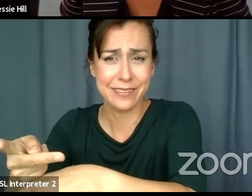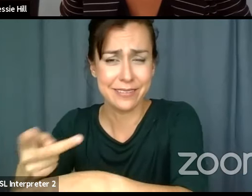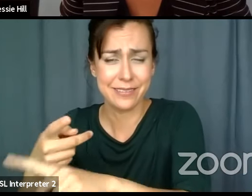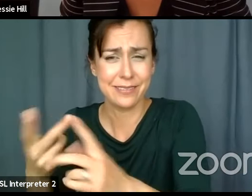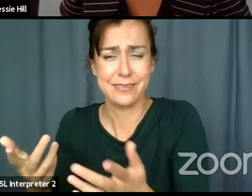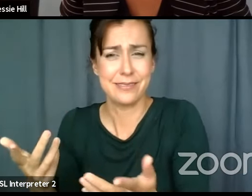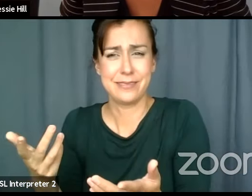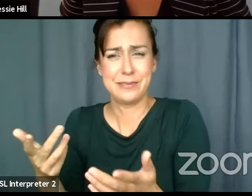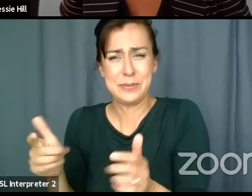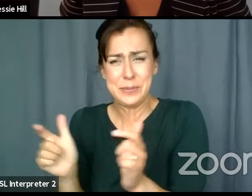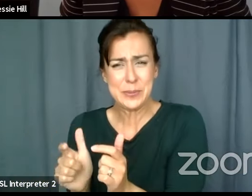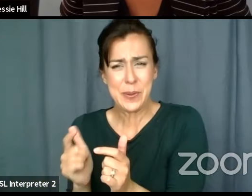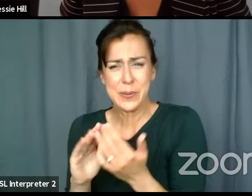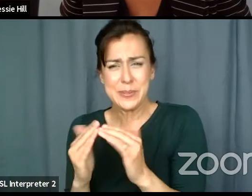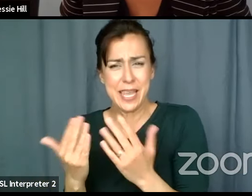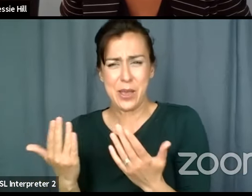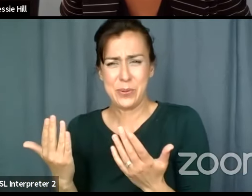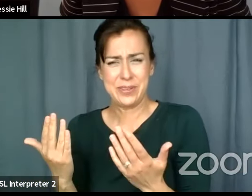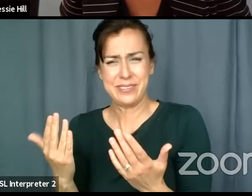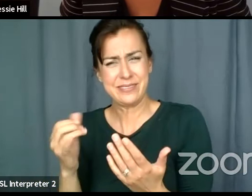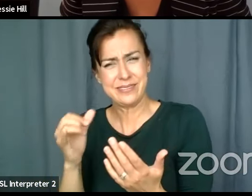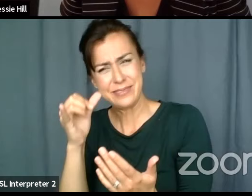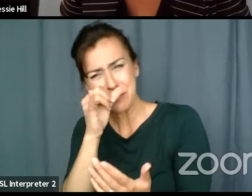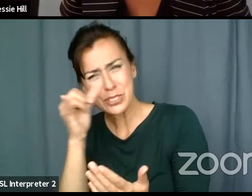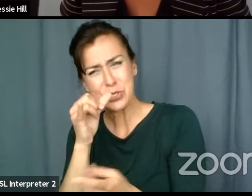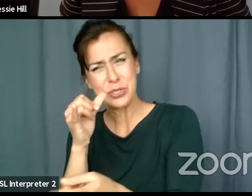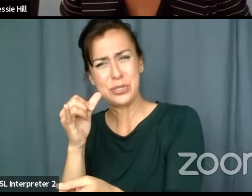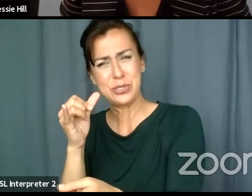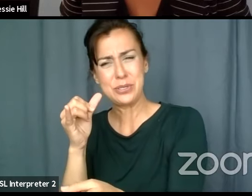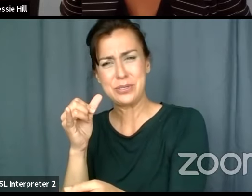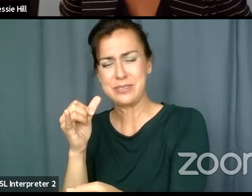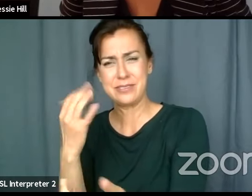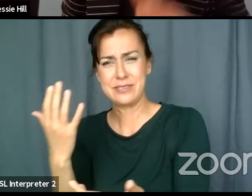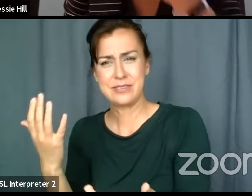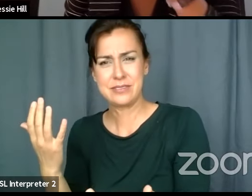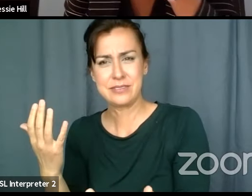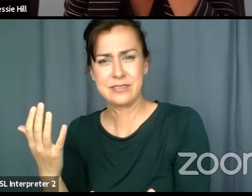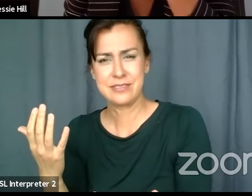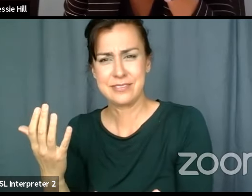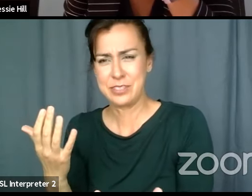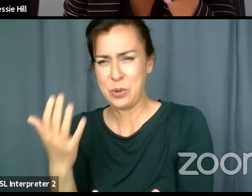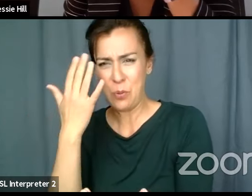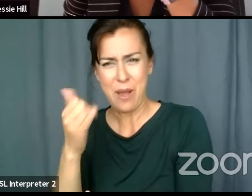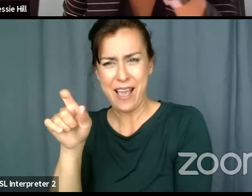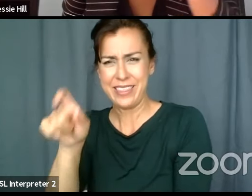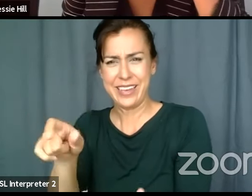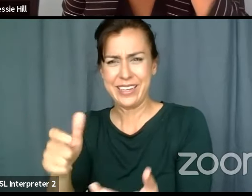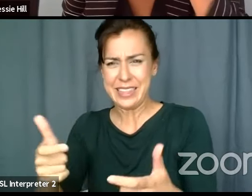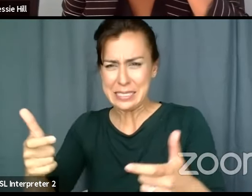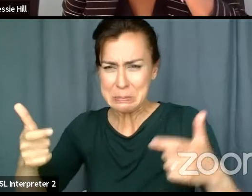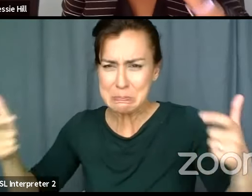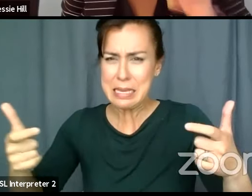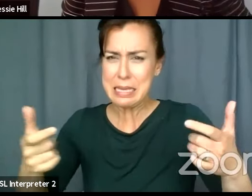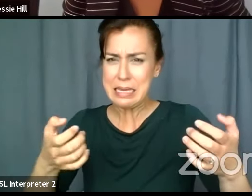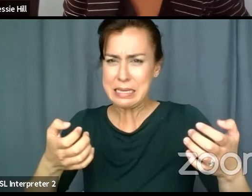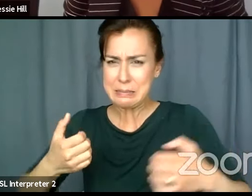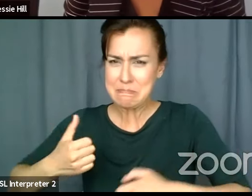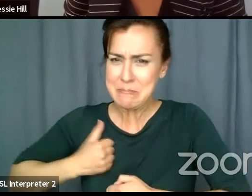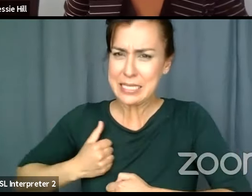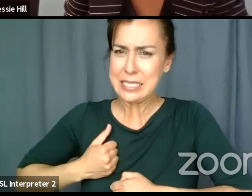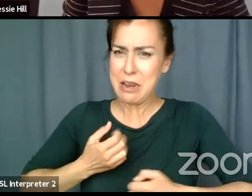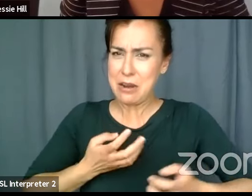And you think about it, you know, how absurd that notion is with this equipment, with regards to this equipment.